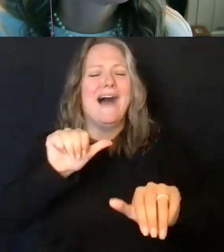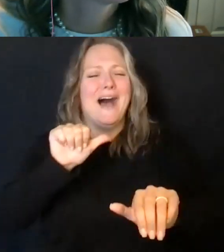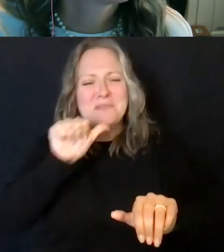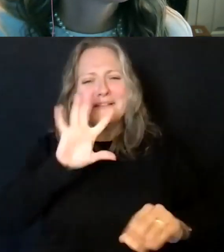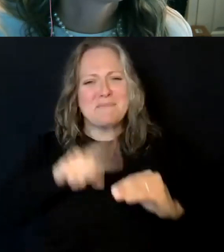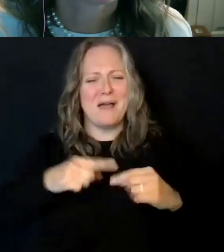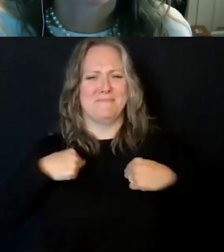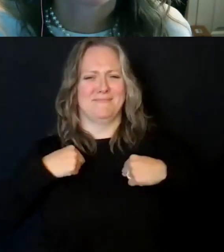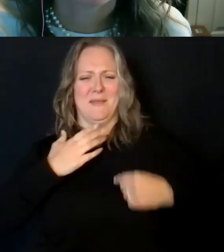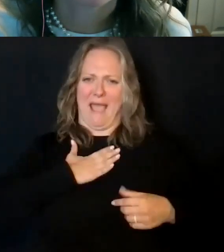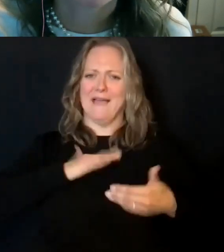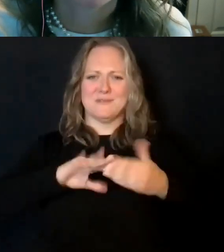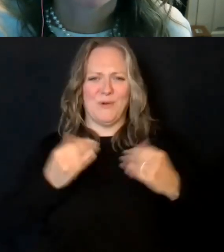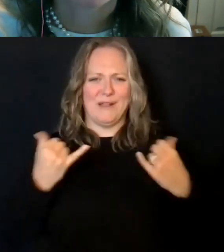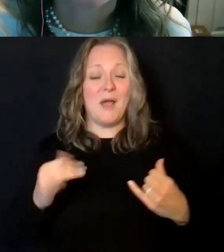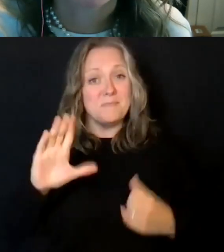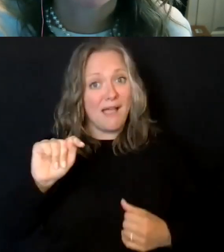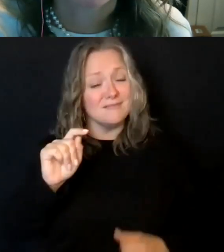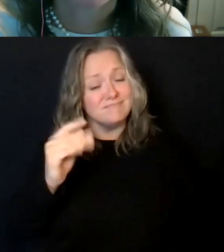Stephanie's story, but I have.